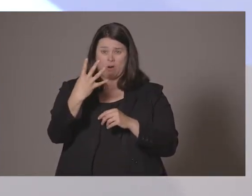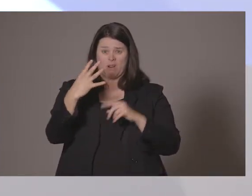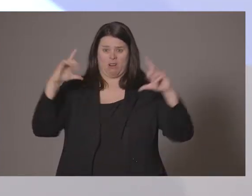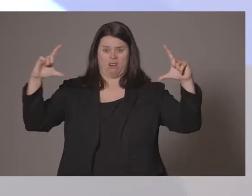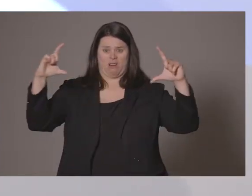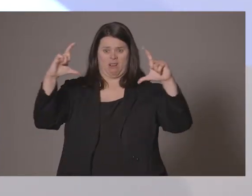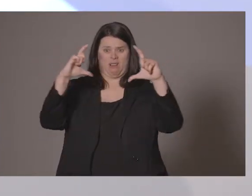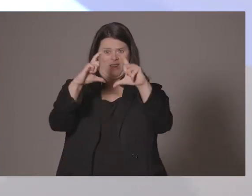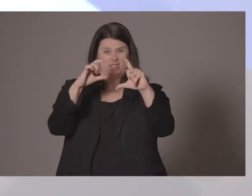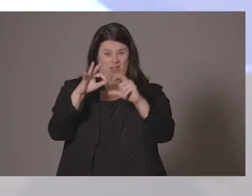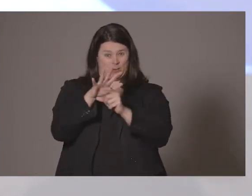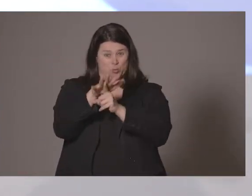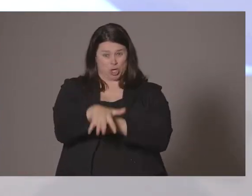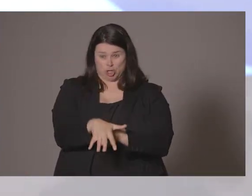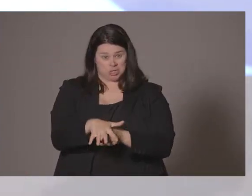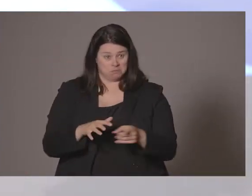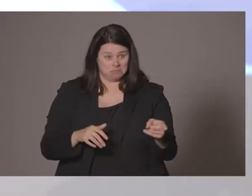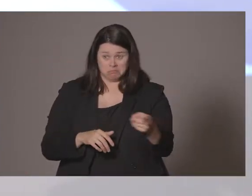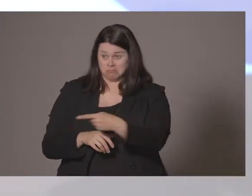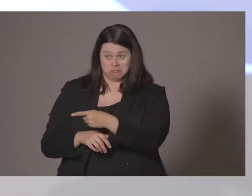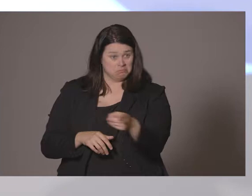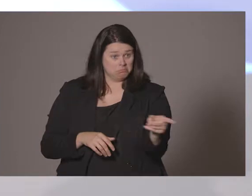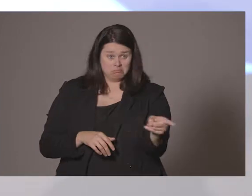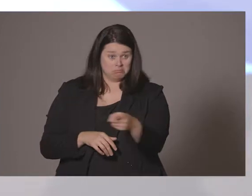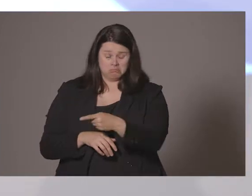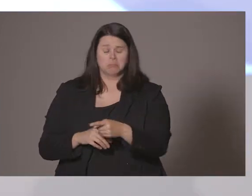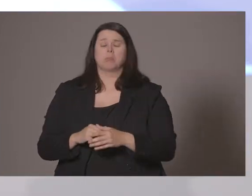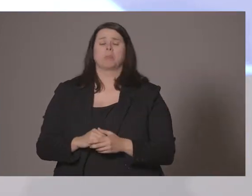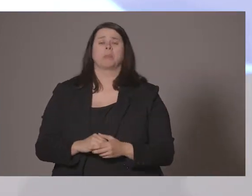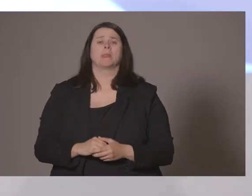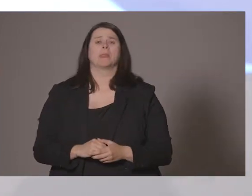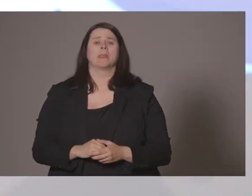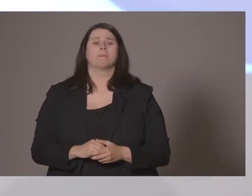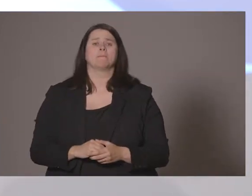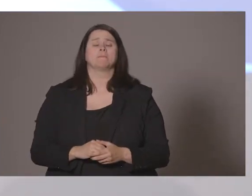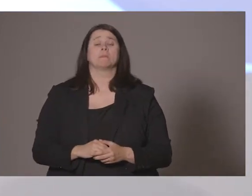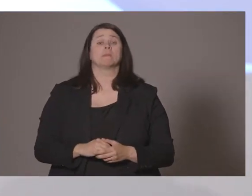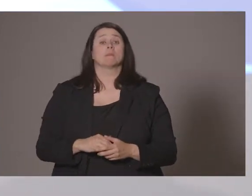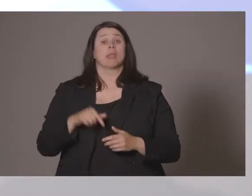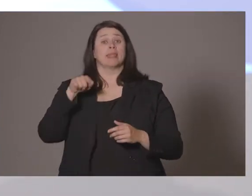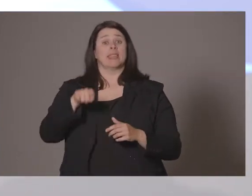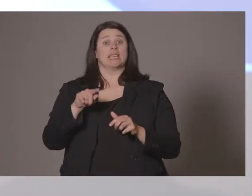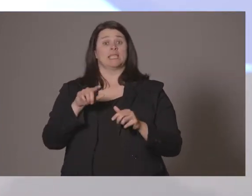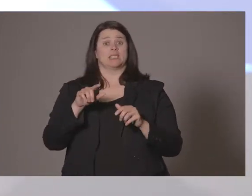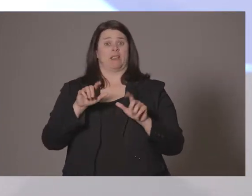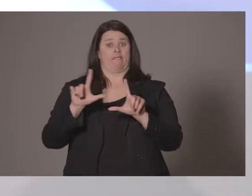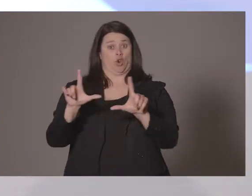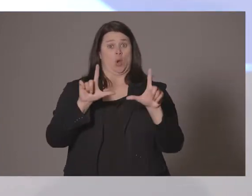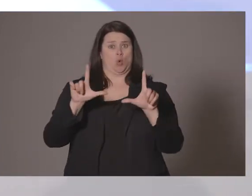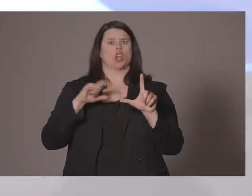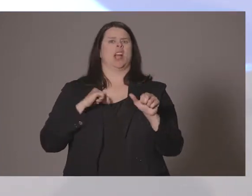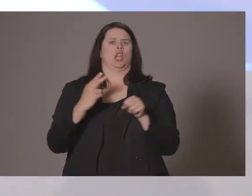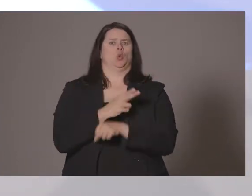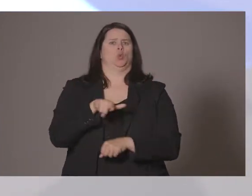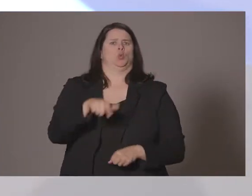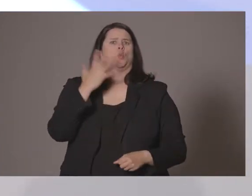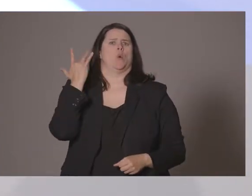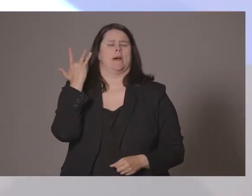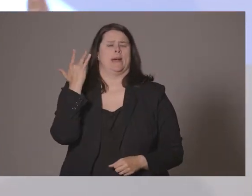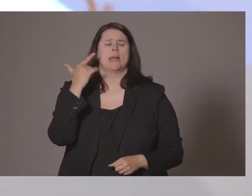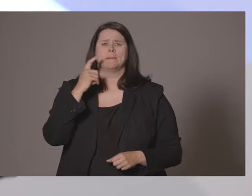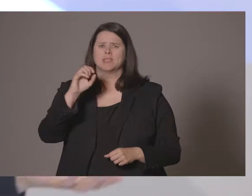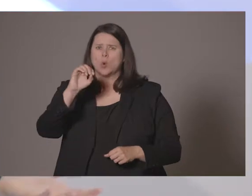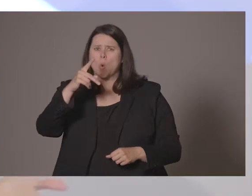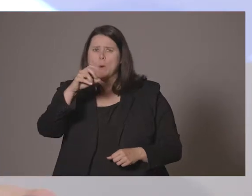Okay, so I use this framework because, partly because it's open source. The group who created